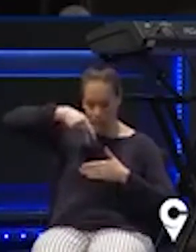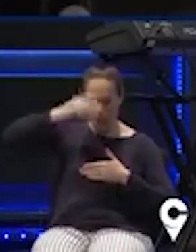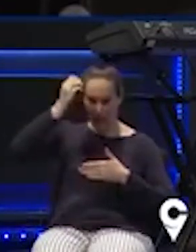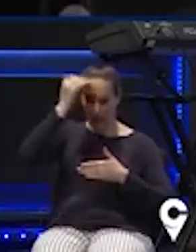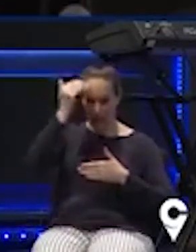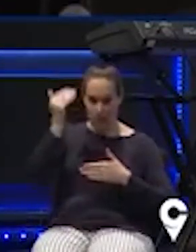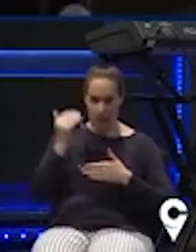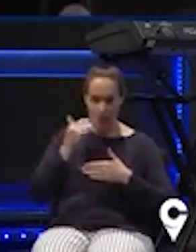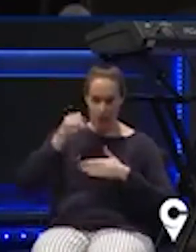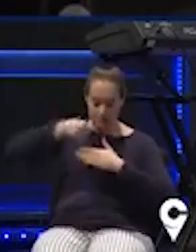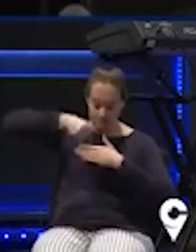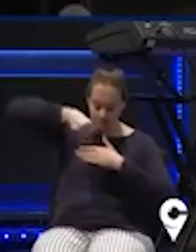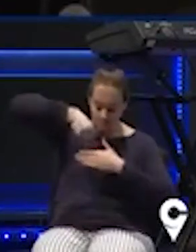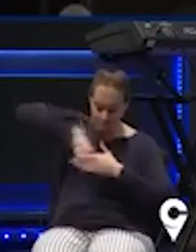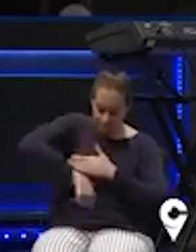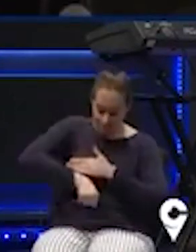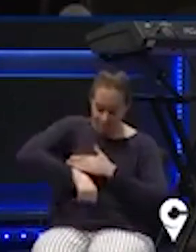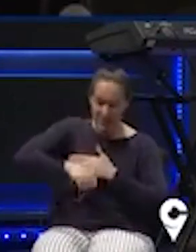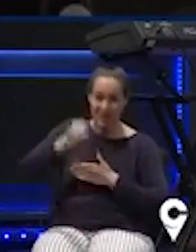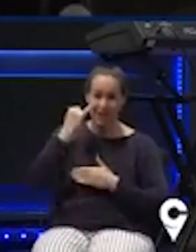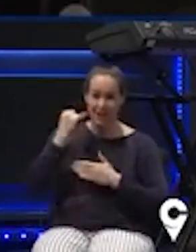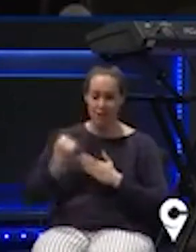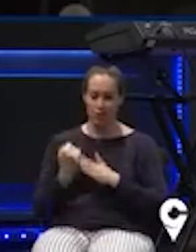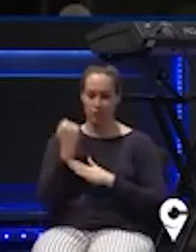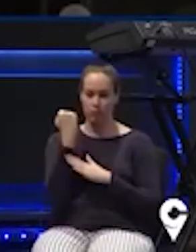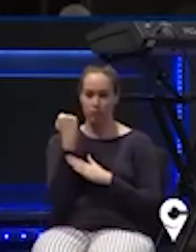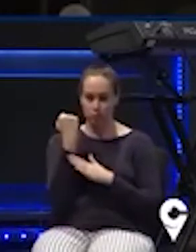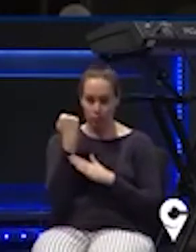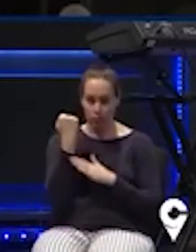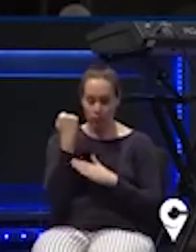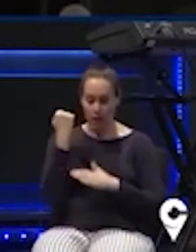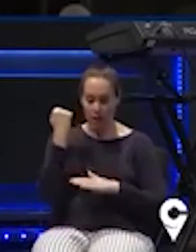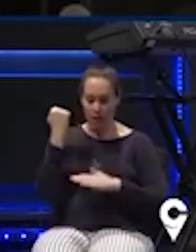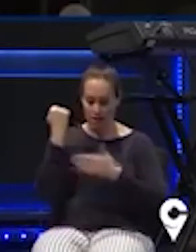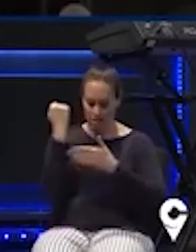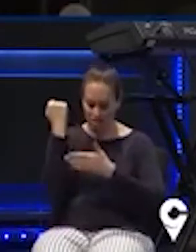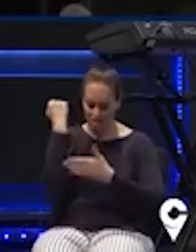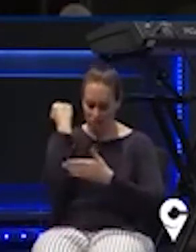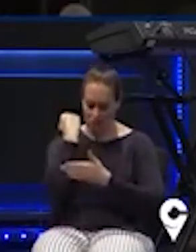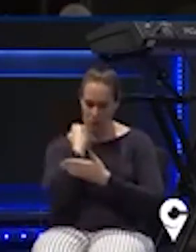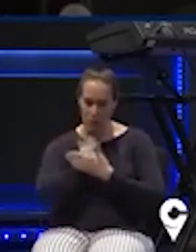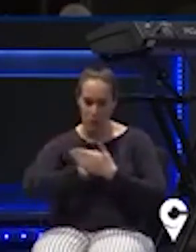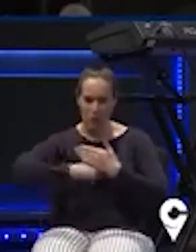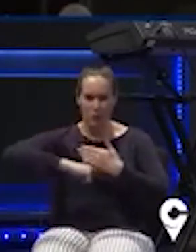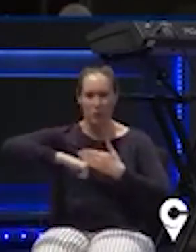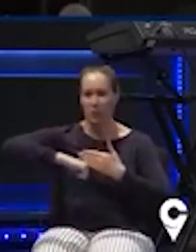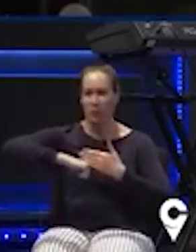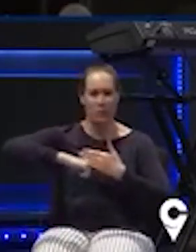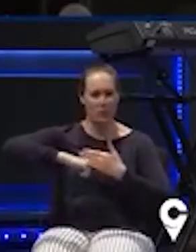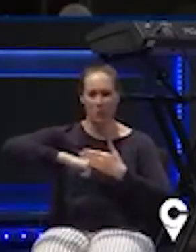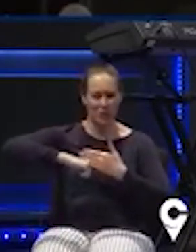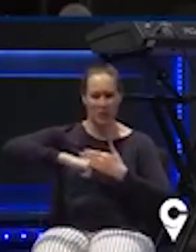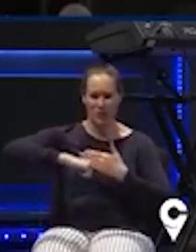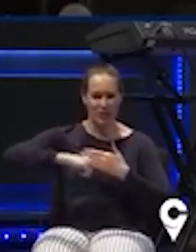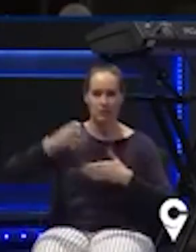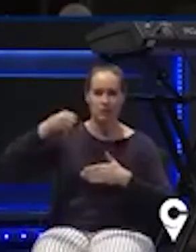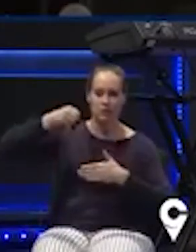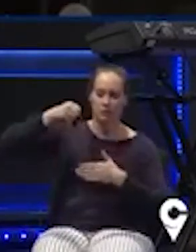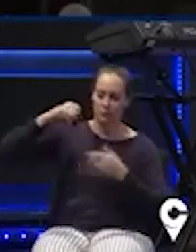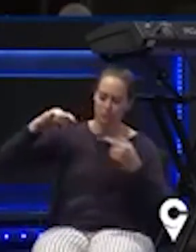the face is up, it's going to be a much longer, much more laborious, much more